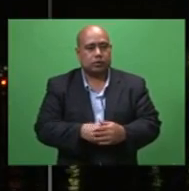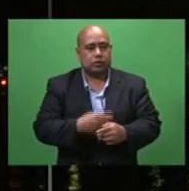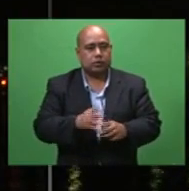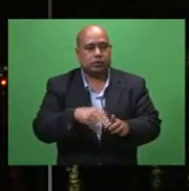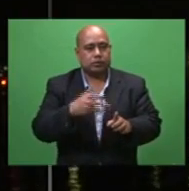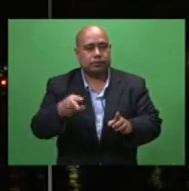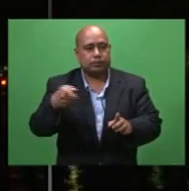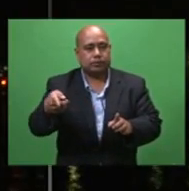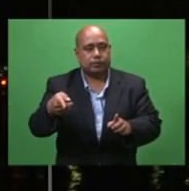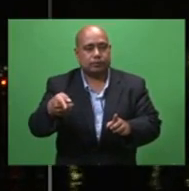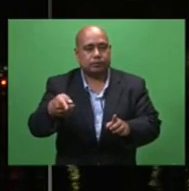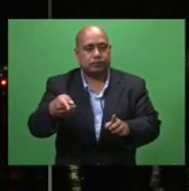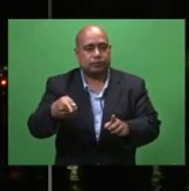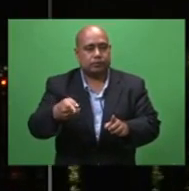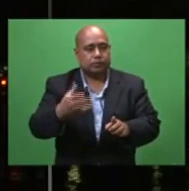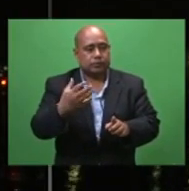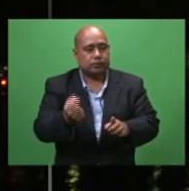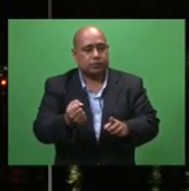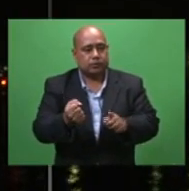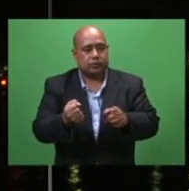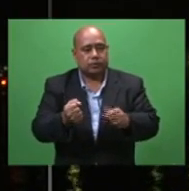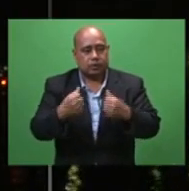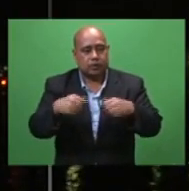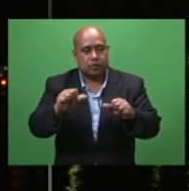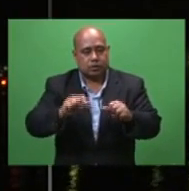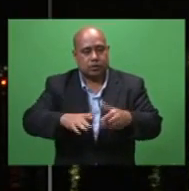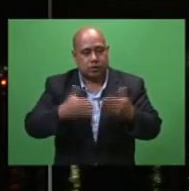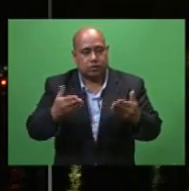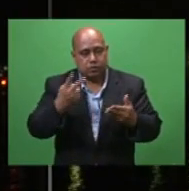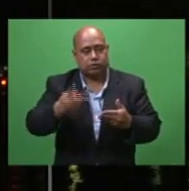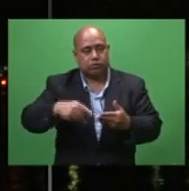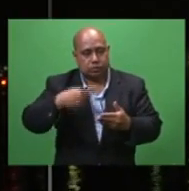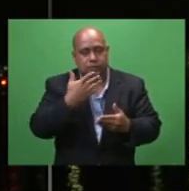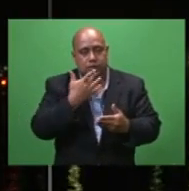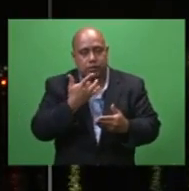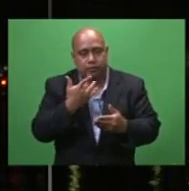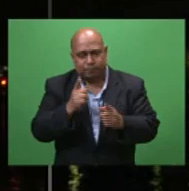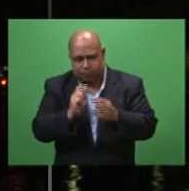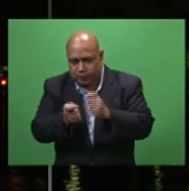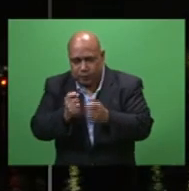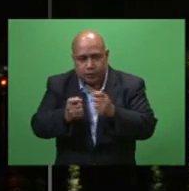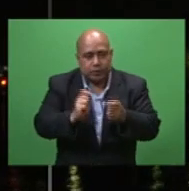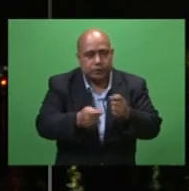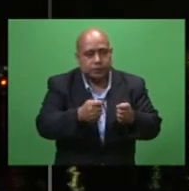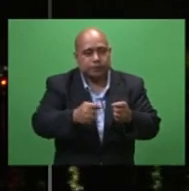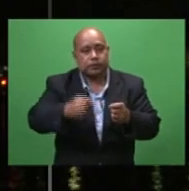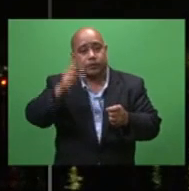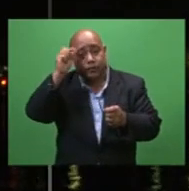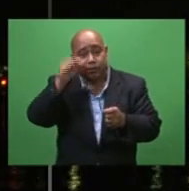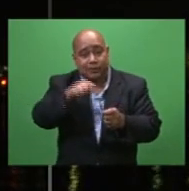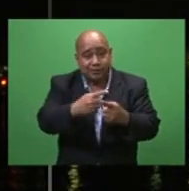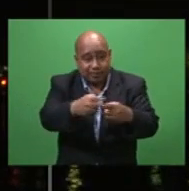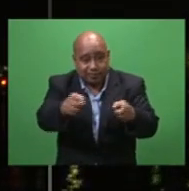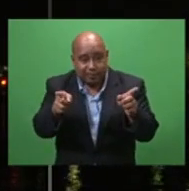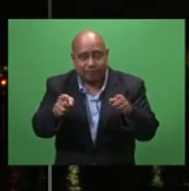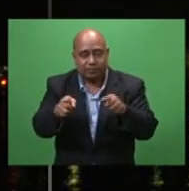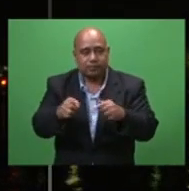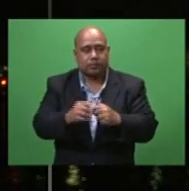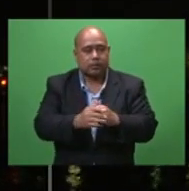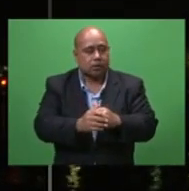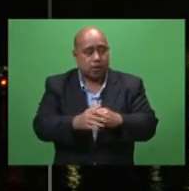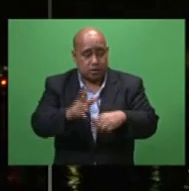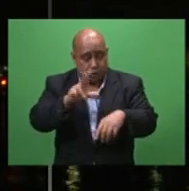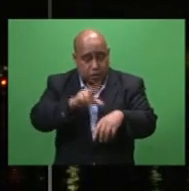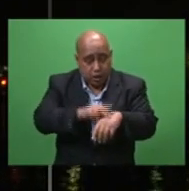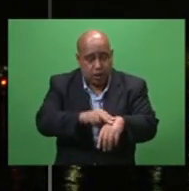kicked it up a notch, with 2 types of tests now available for the Fijian public. Health Minister Dr. Ifiremi Wanganambete